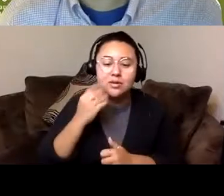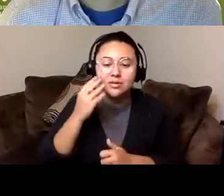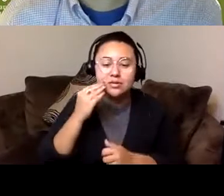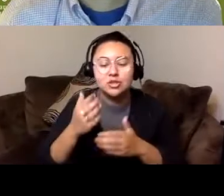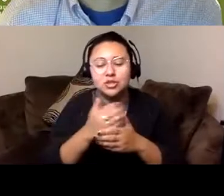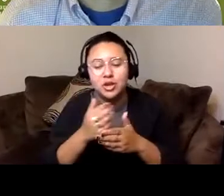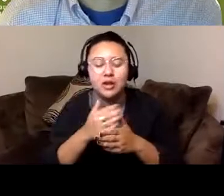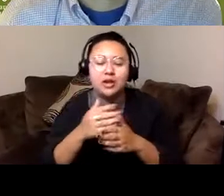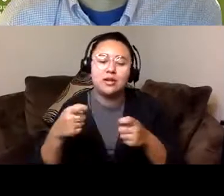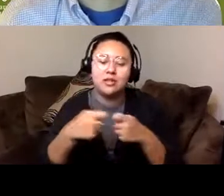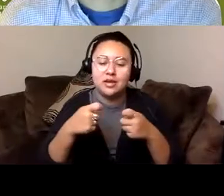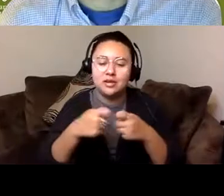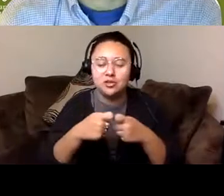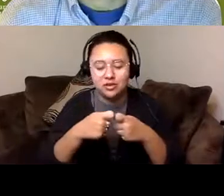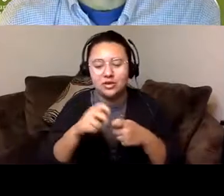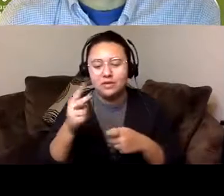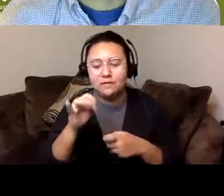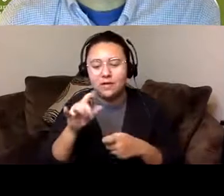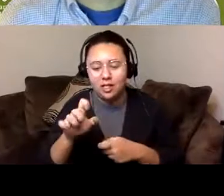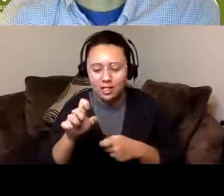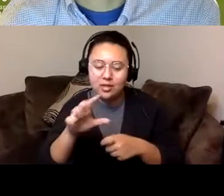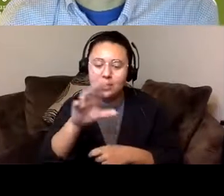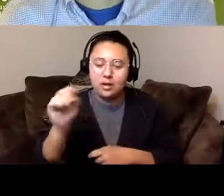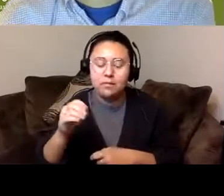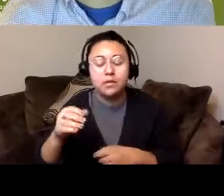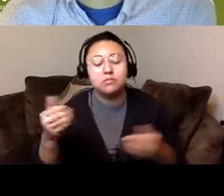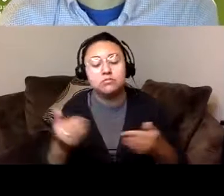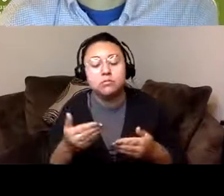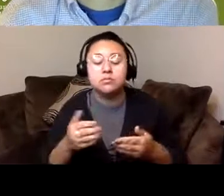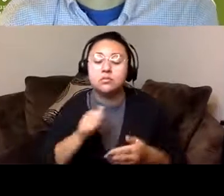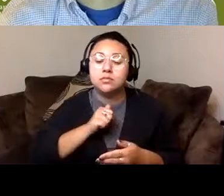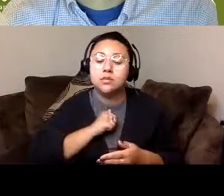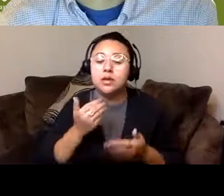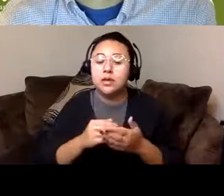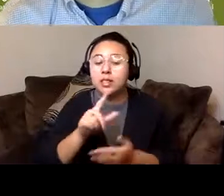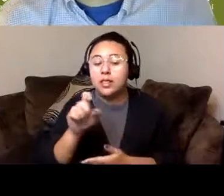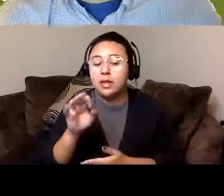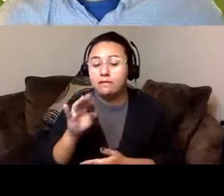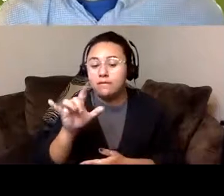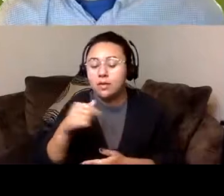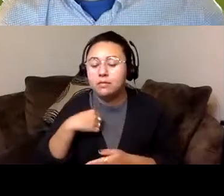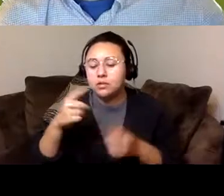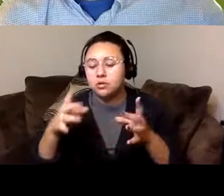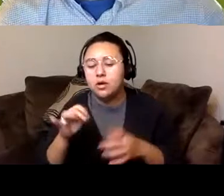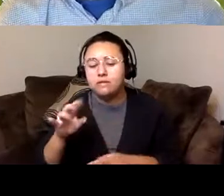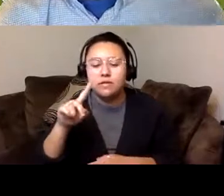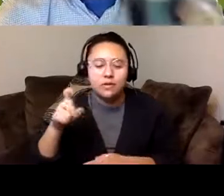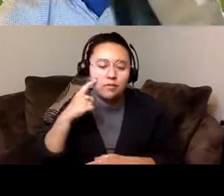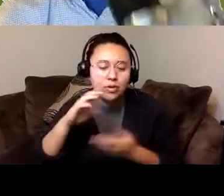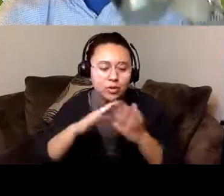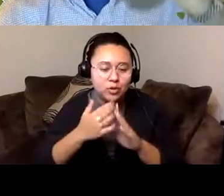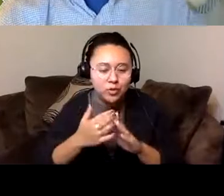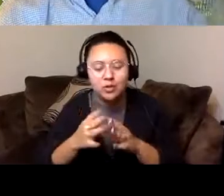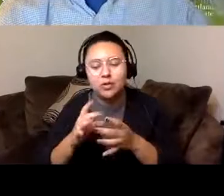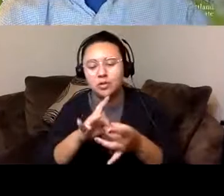company. And just to give you a brief introduction about myself, again, my name is Lee Foley, and I'm the Director of Government and Community Relations for